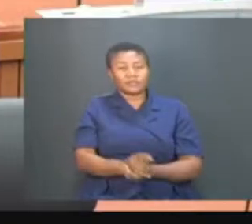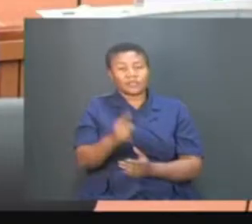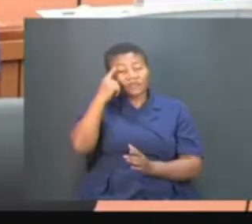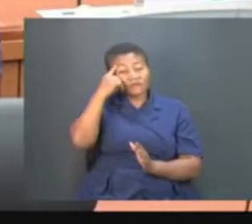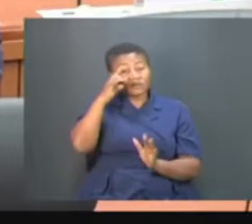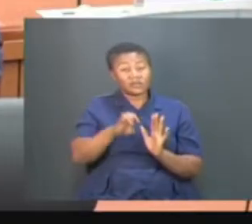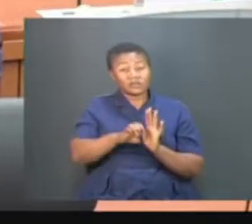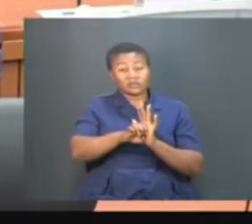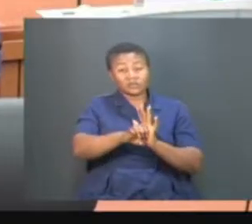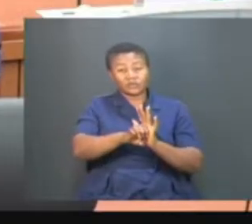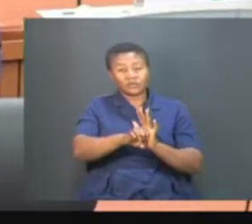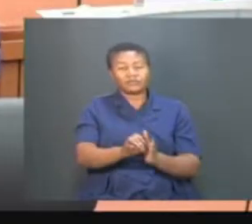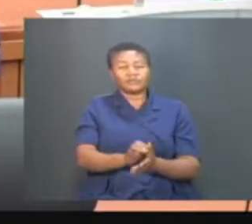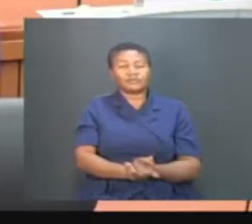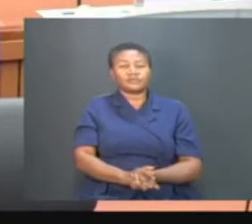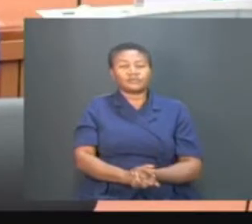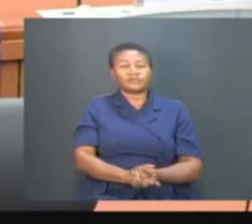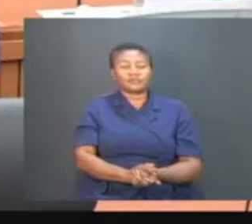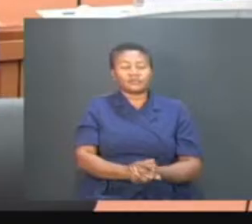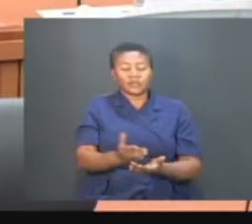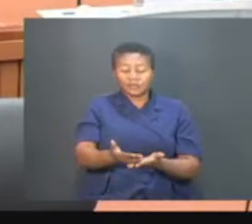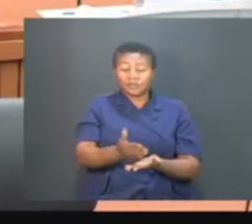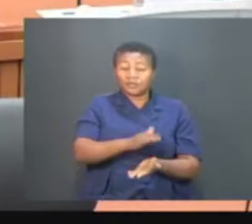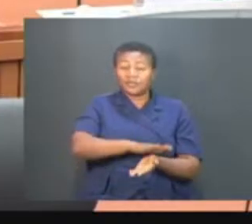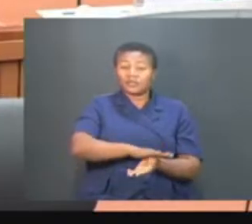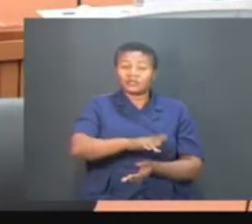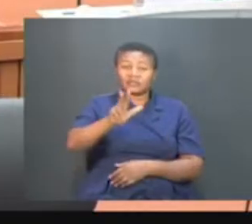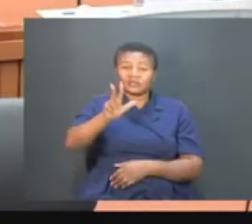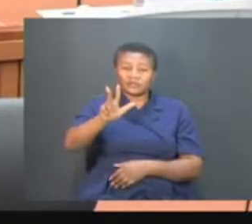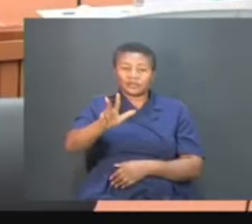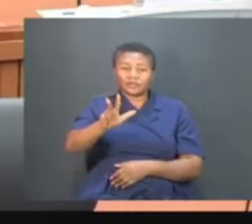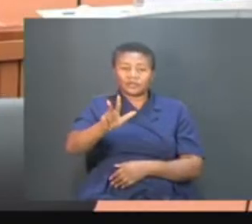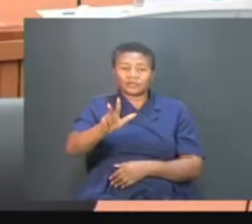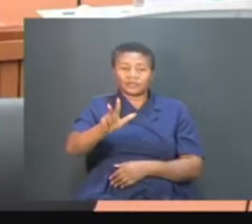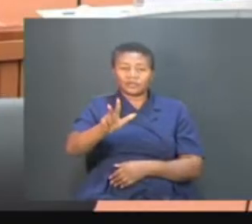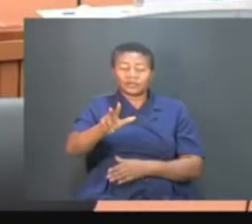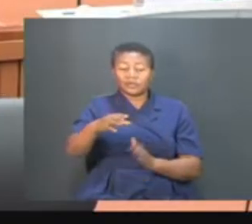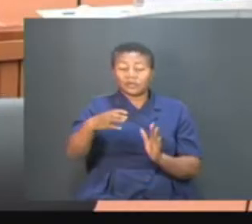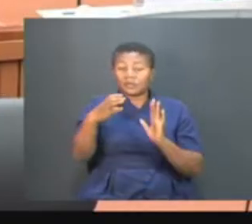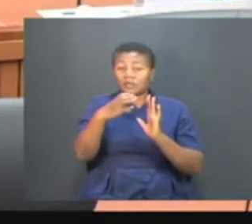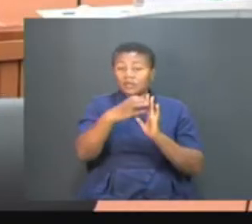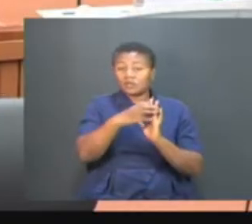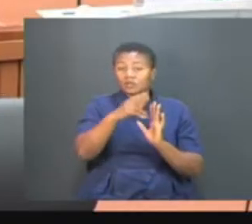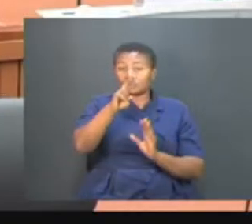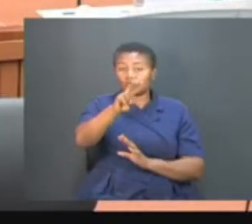instance, page 3, paragraph 2 says,